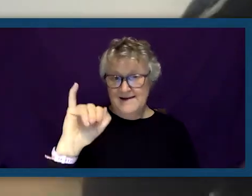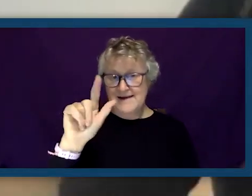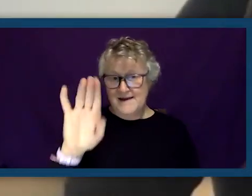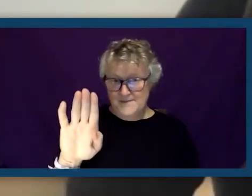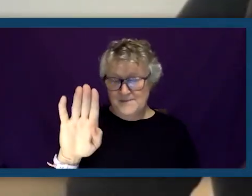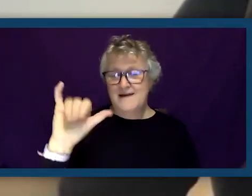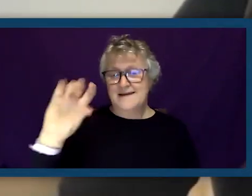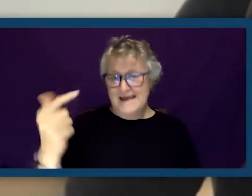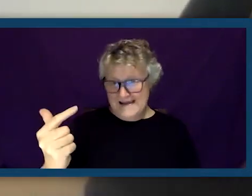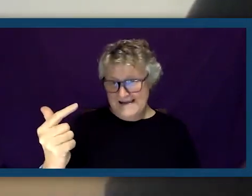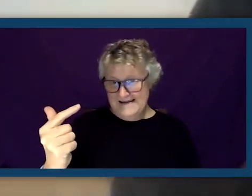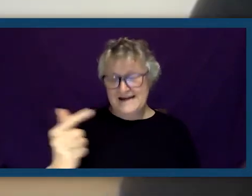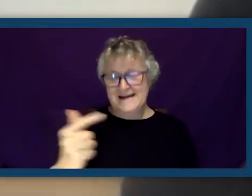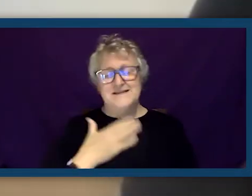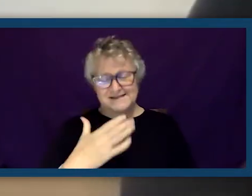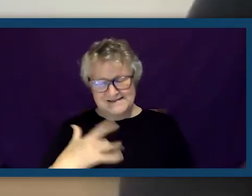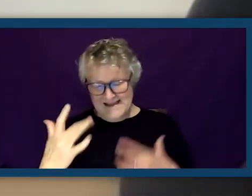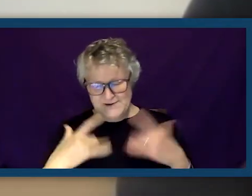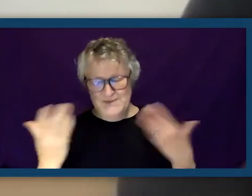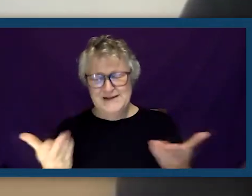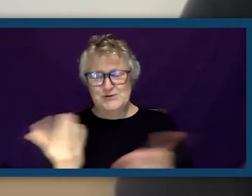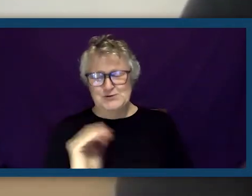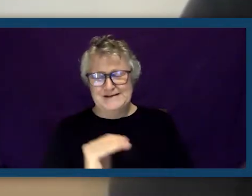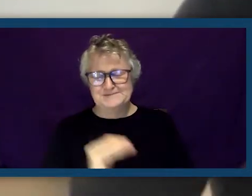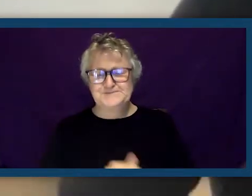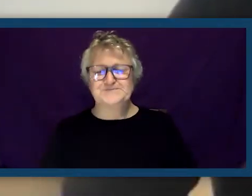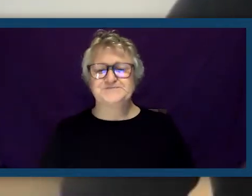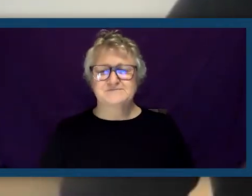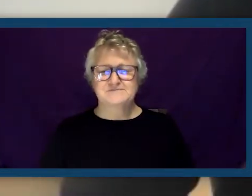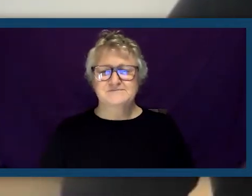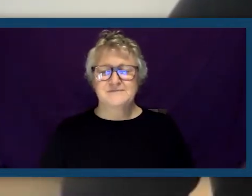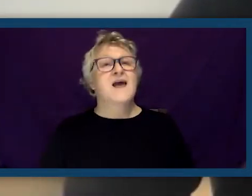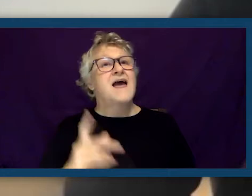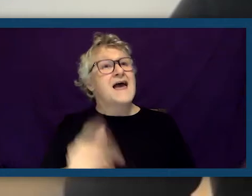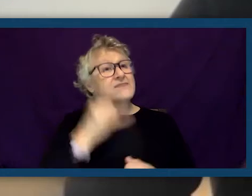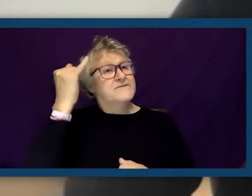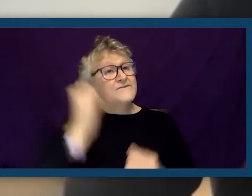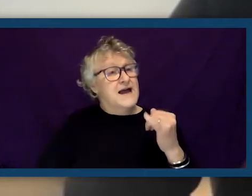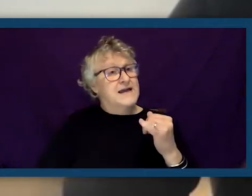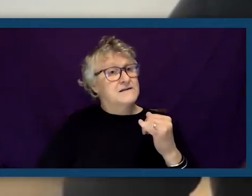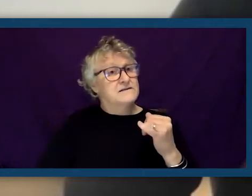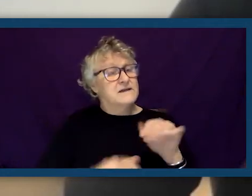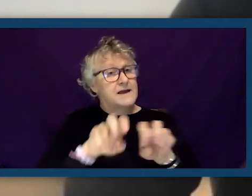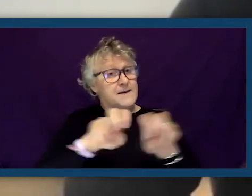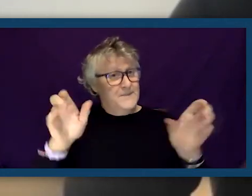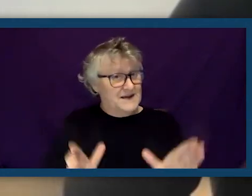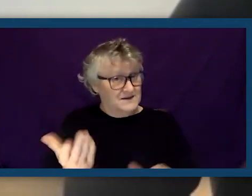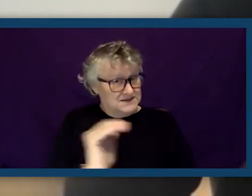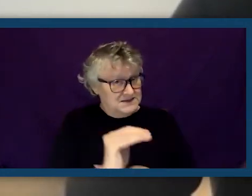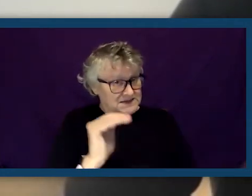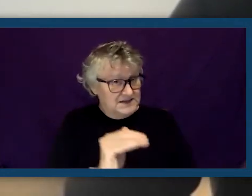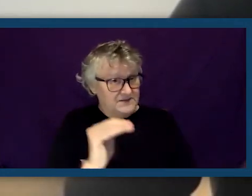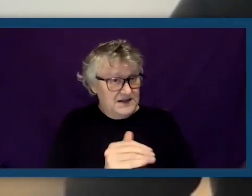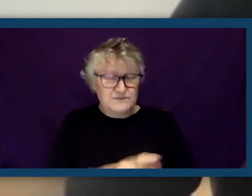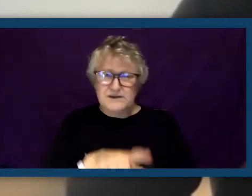Awesome. And our final panelist is a true trailblazer. This person has played a pivotal role in the passage